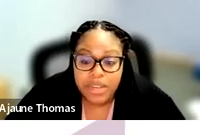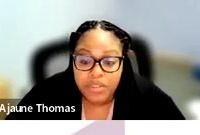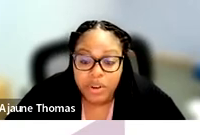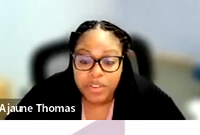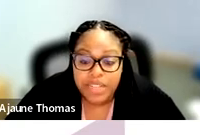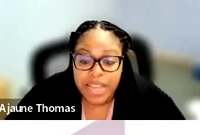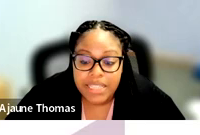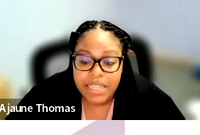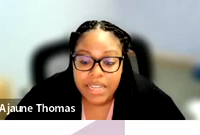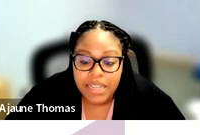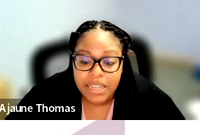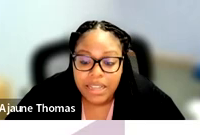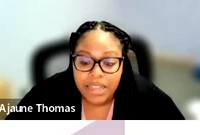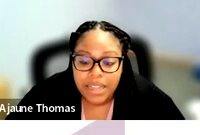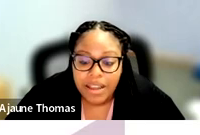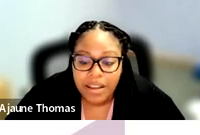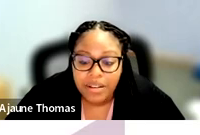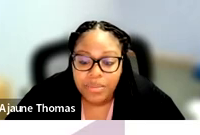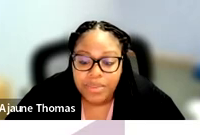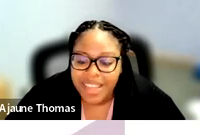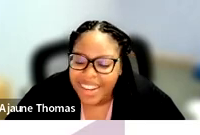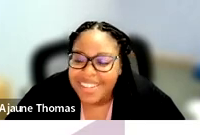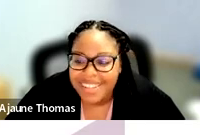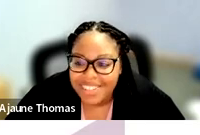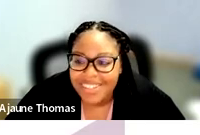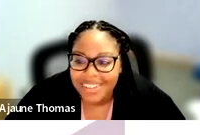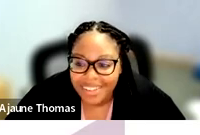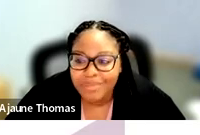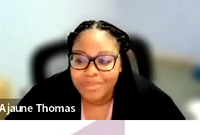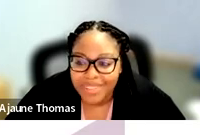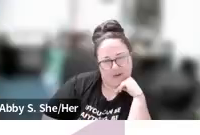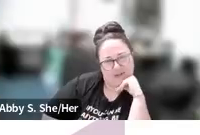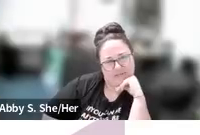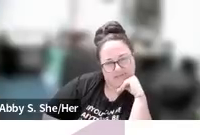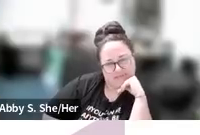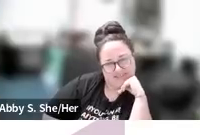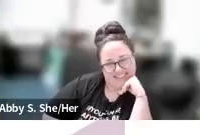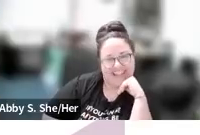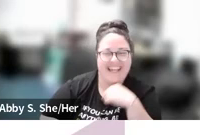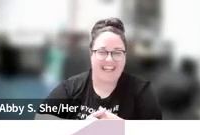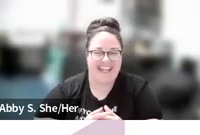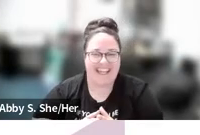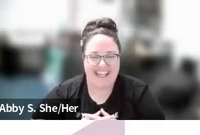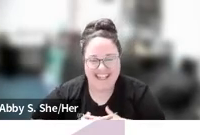so sometimes if you don't feel like texting, it is glitchy.